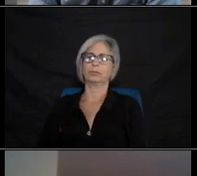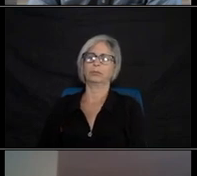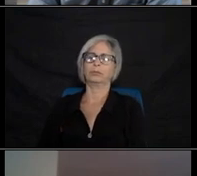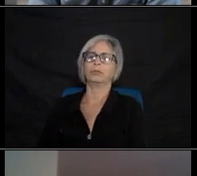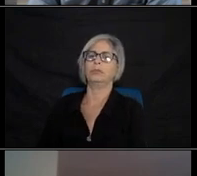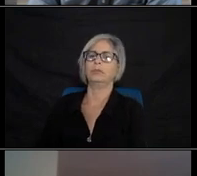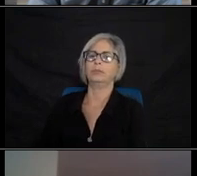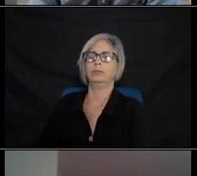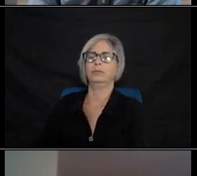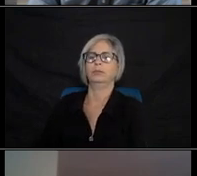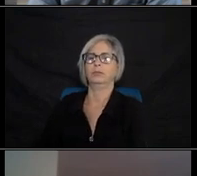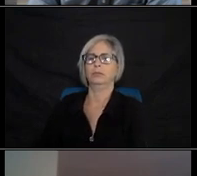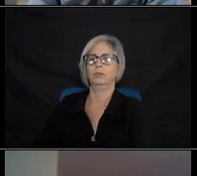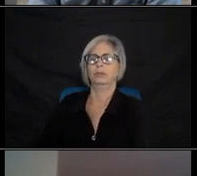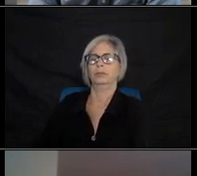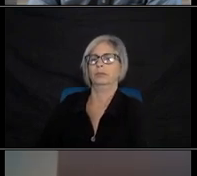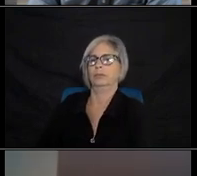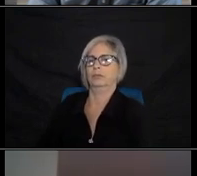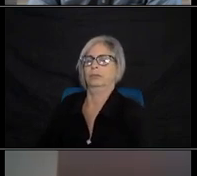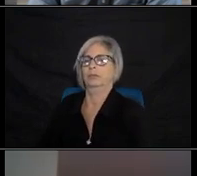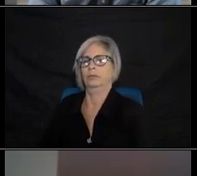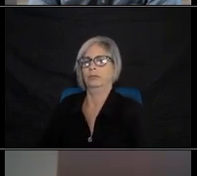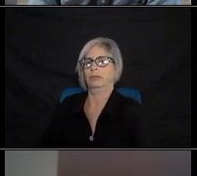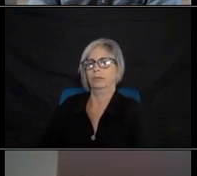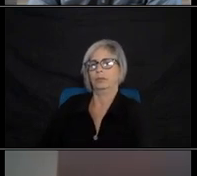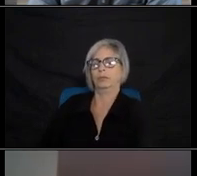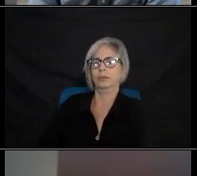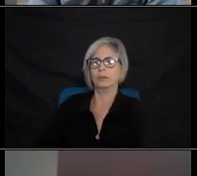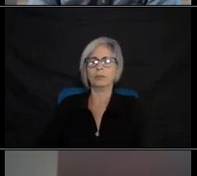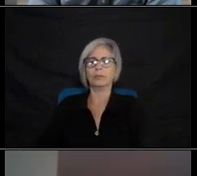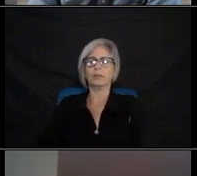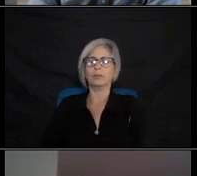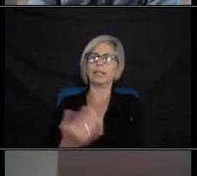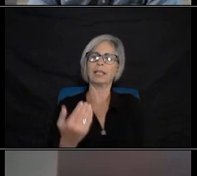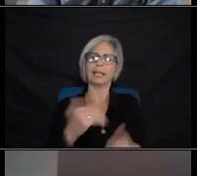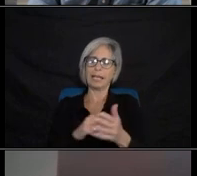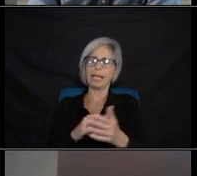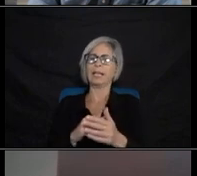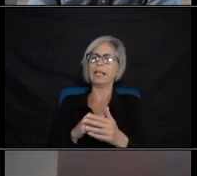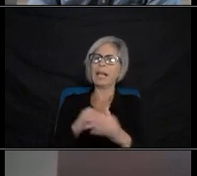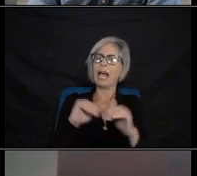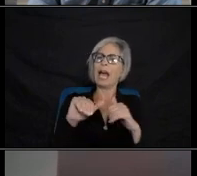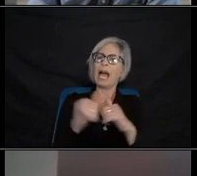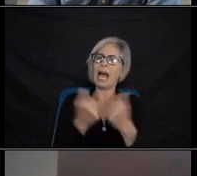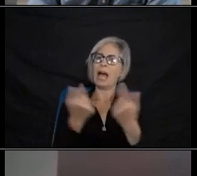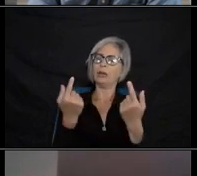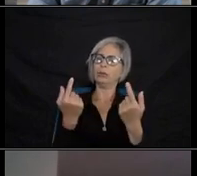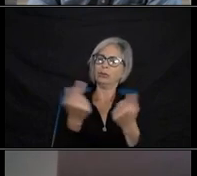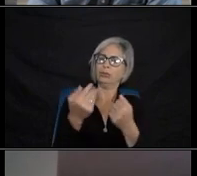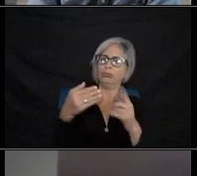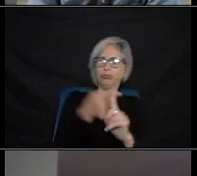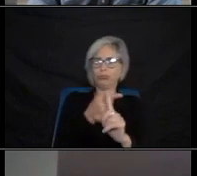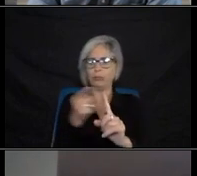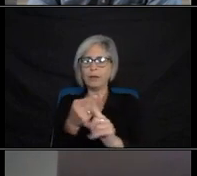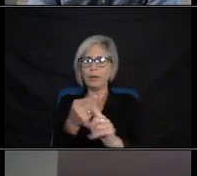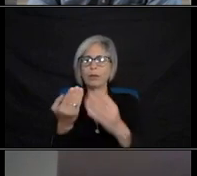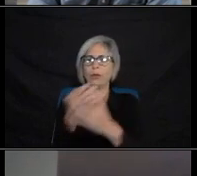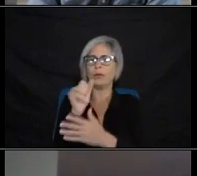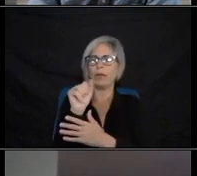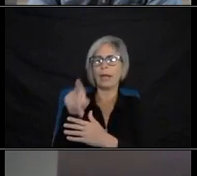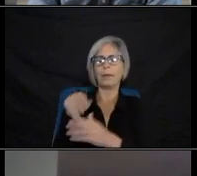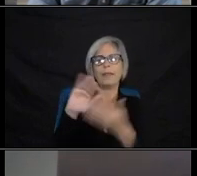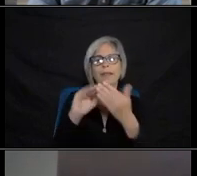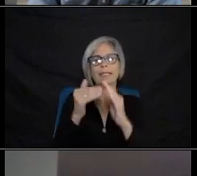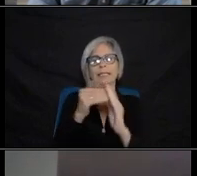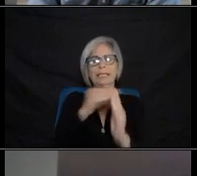So again, just a little bit more of an overview of how to navigate through the app. I mentioned the City Commission. When you hit the City Commission app,